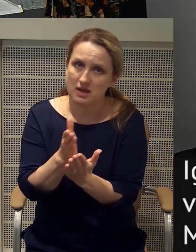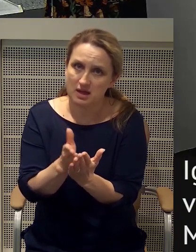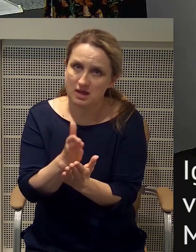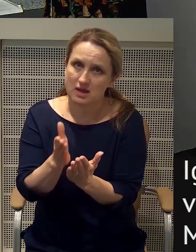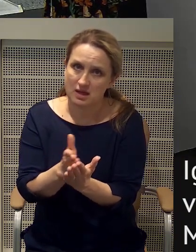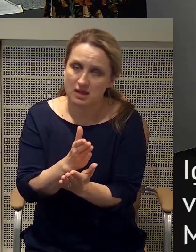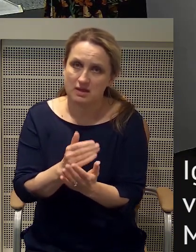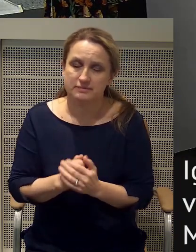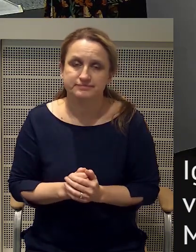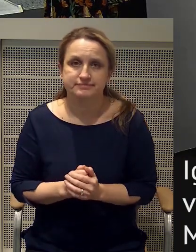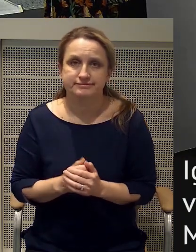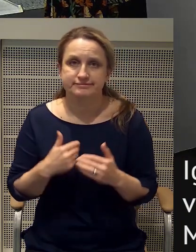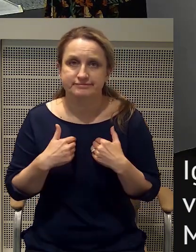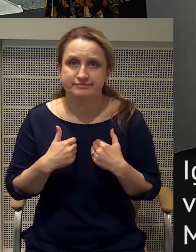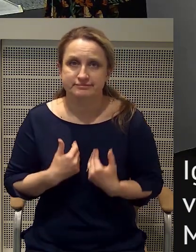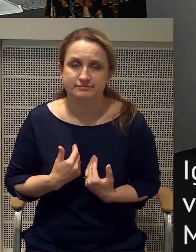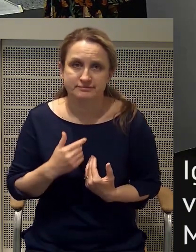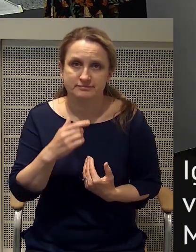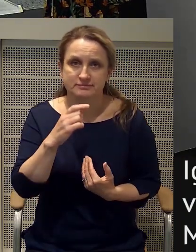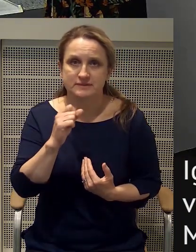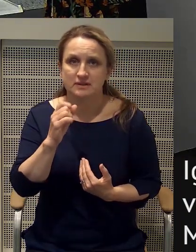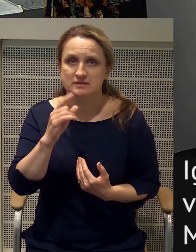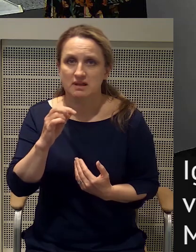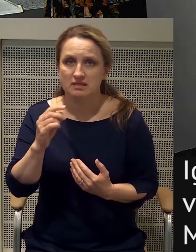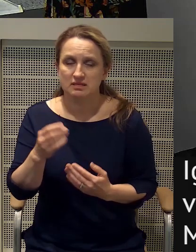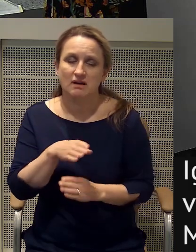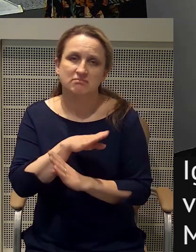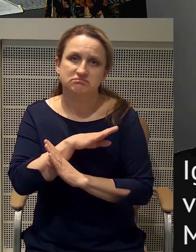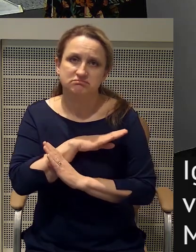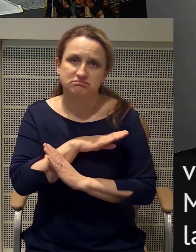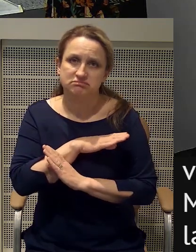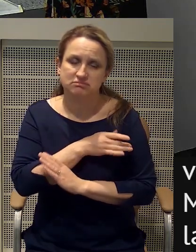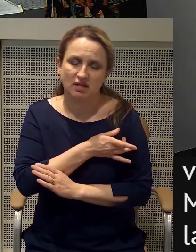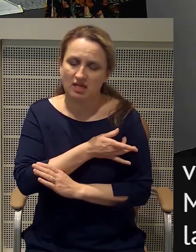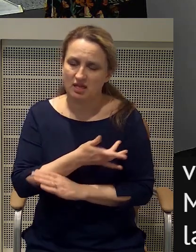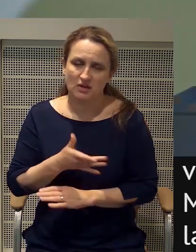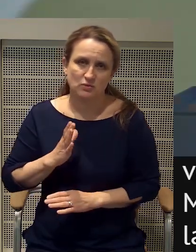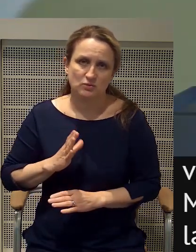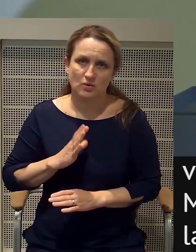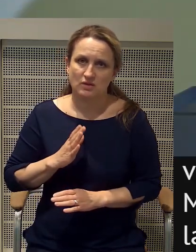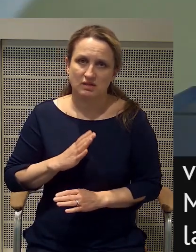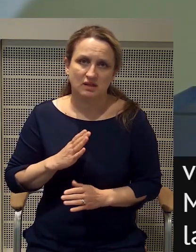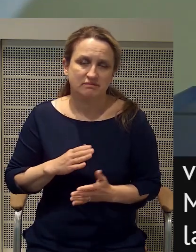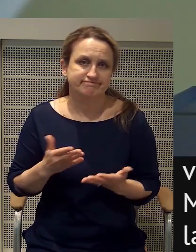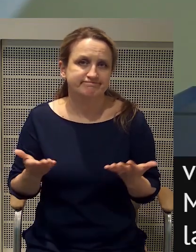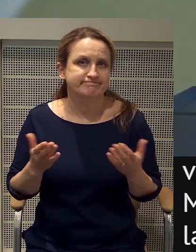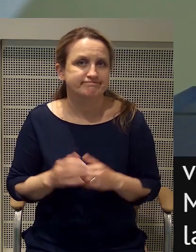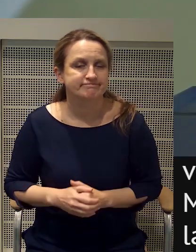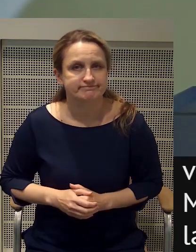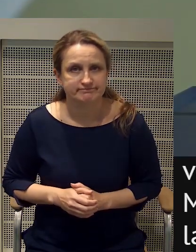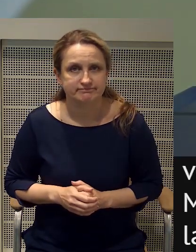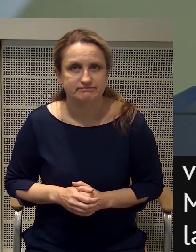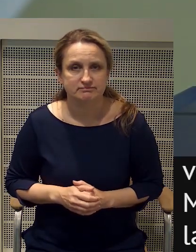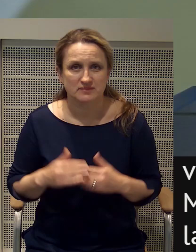if it's an ongoing need, it's not affordable. The proceedings continued and